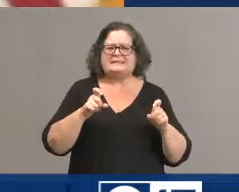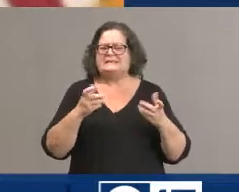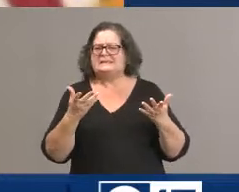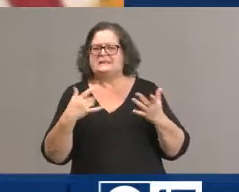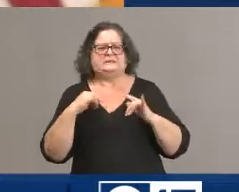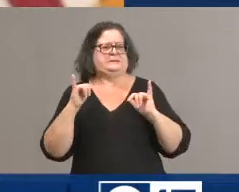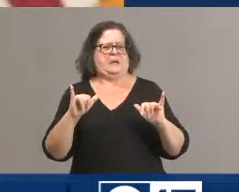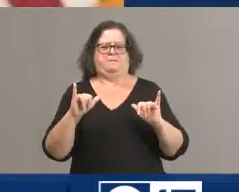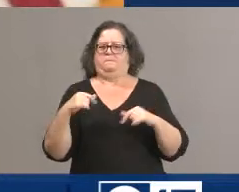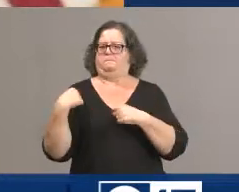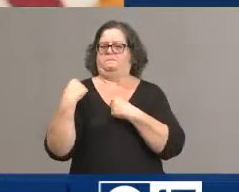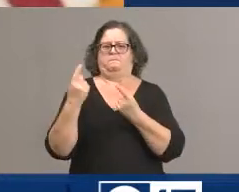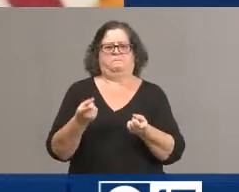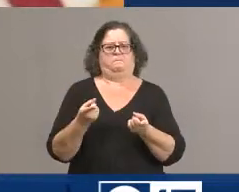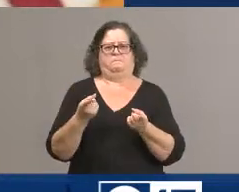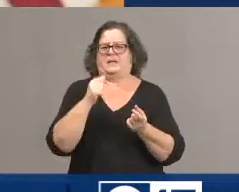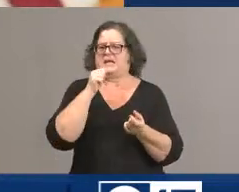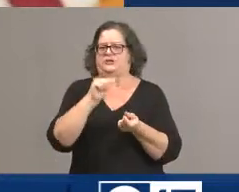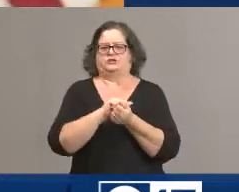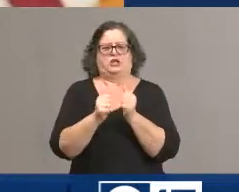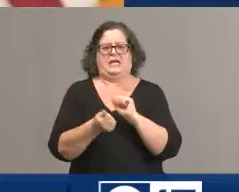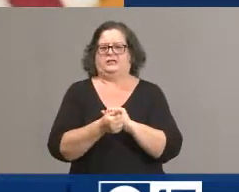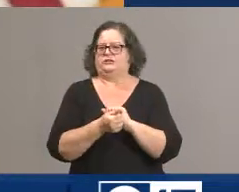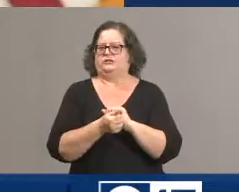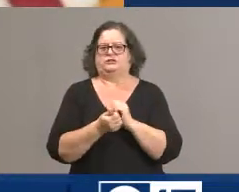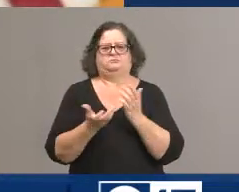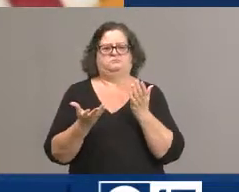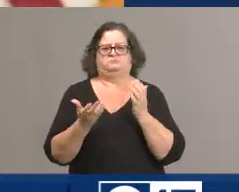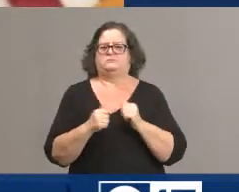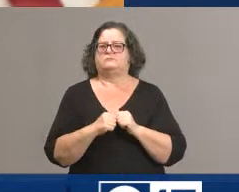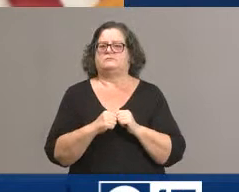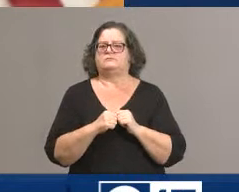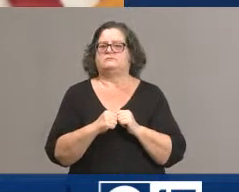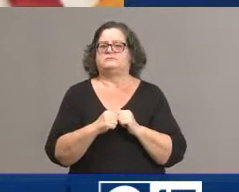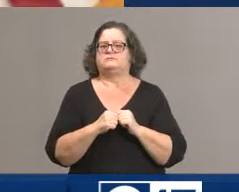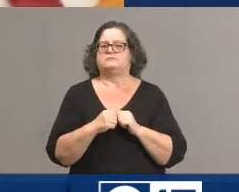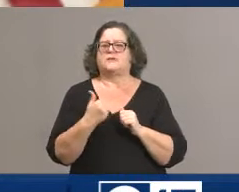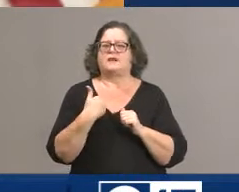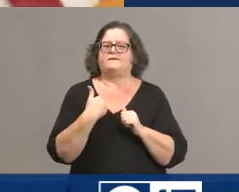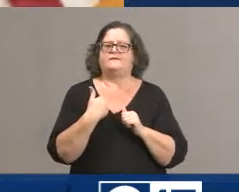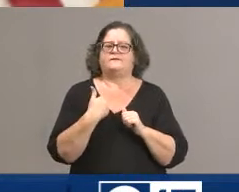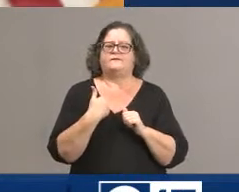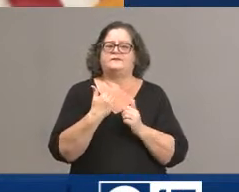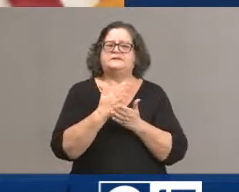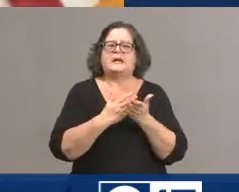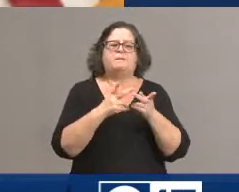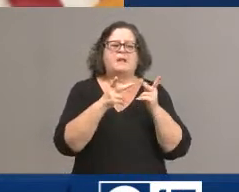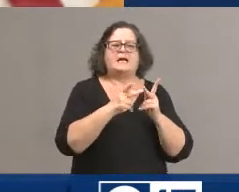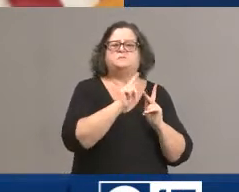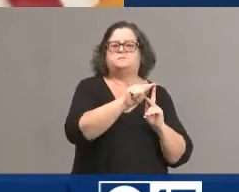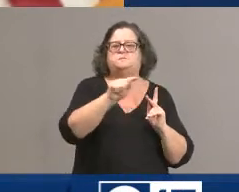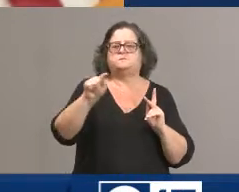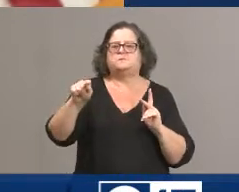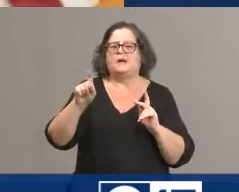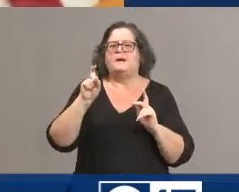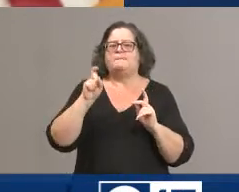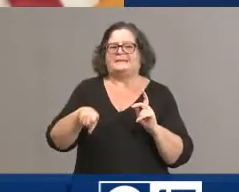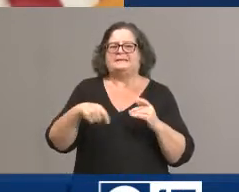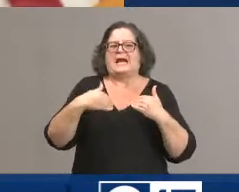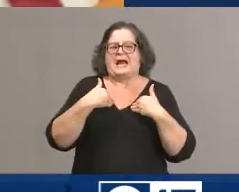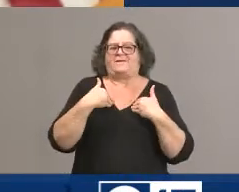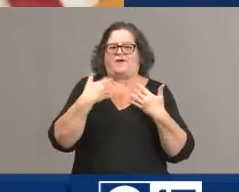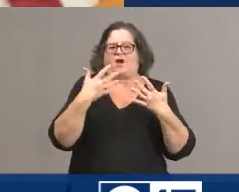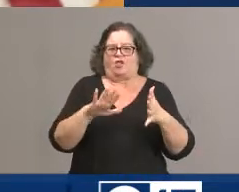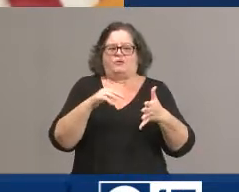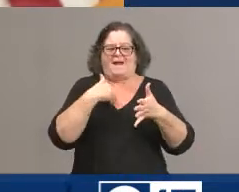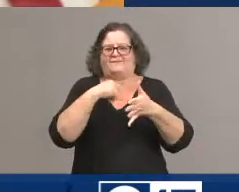are providers that do require symptoms. Our standing order, though, is for those that believe that they have